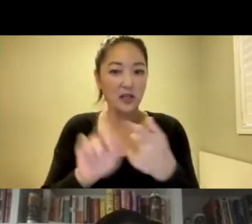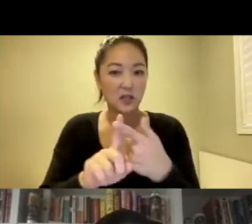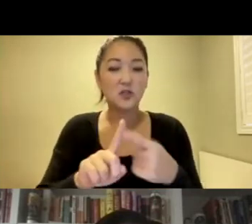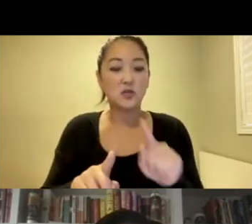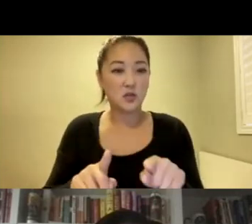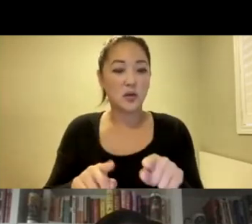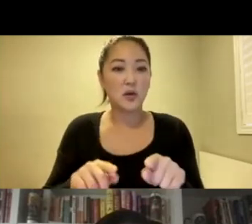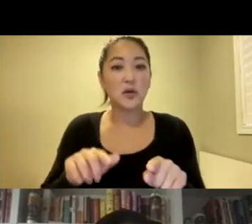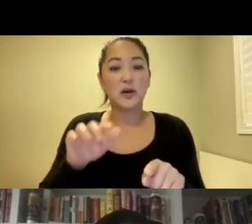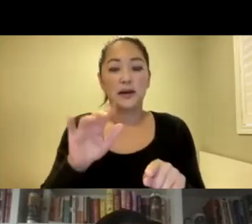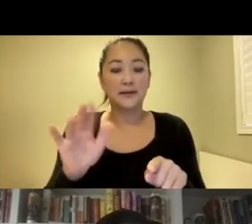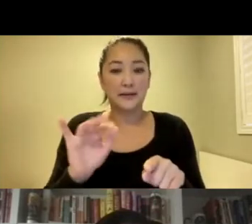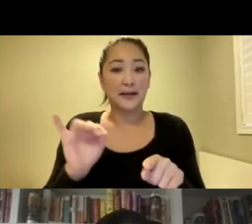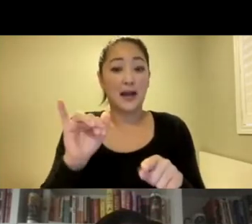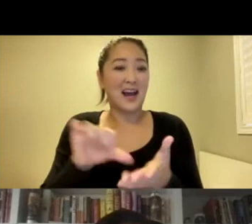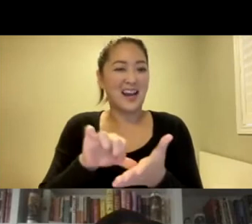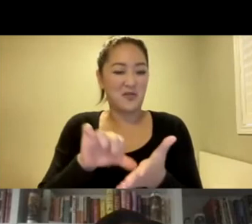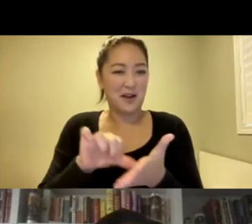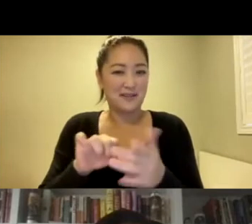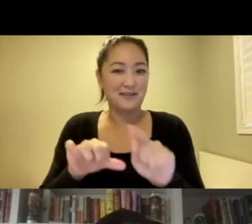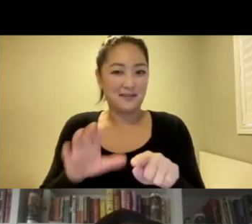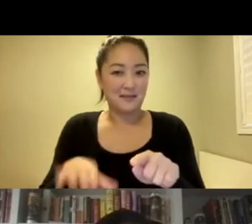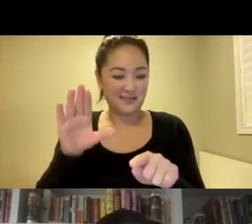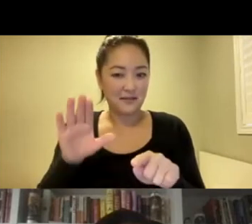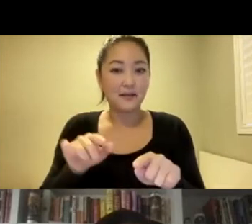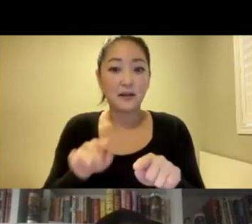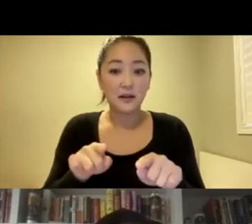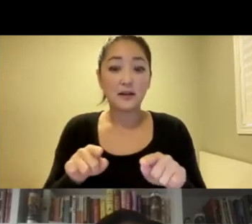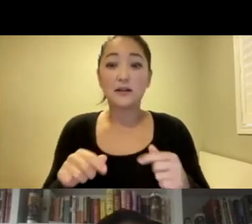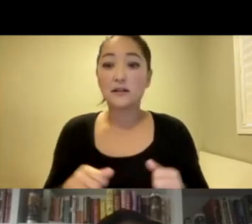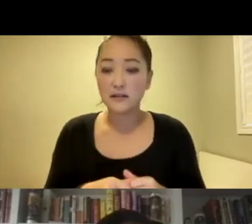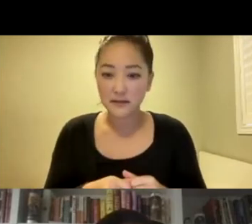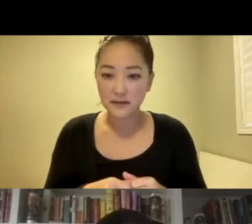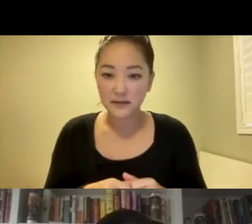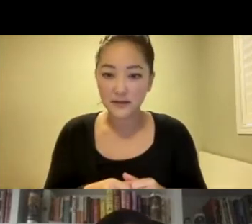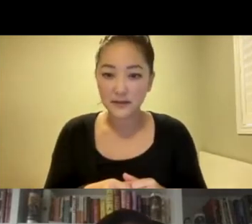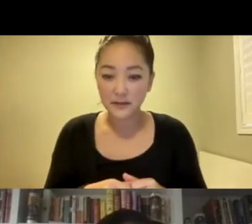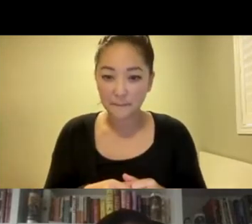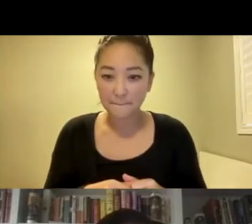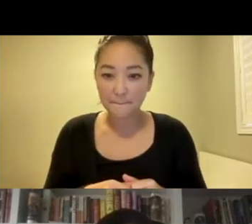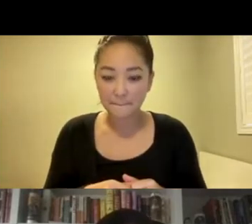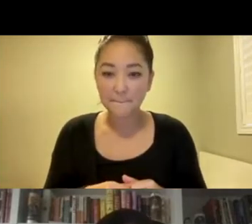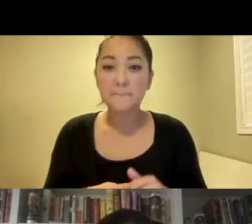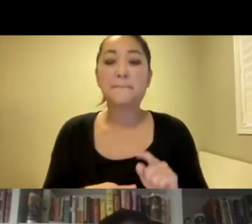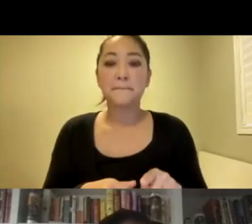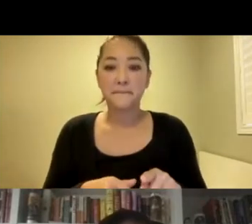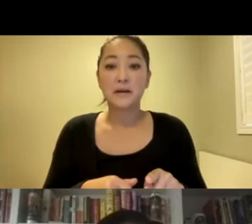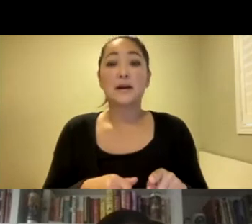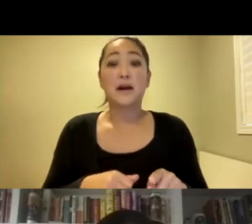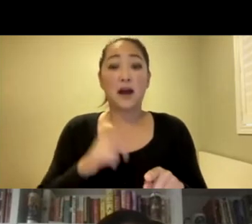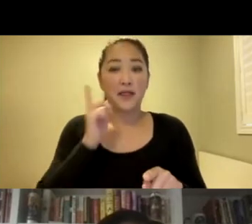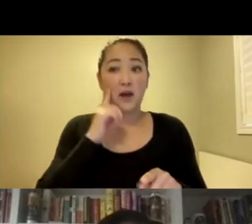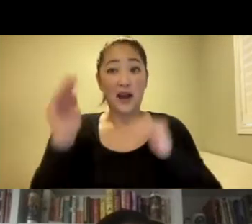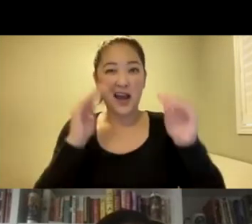I realized I had a very small chance with adults. So I thought, with children, we actually can